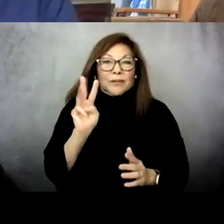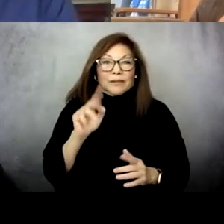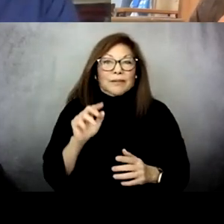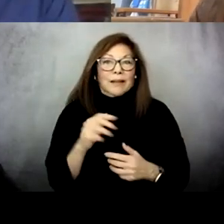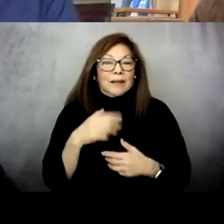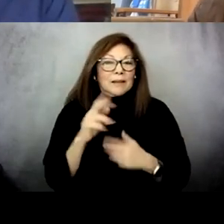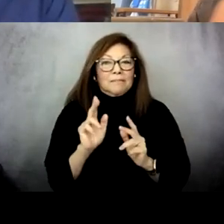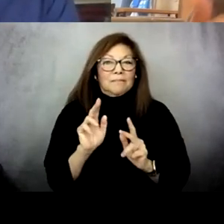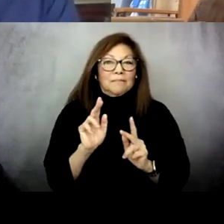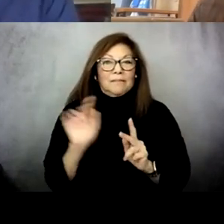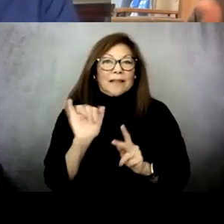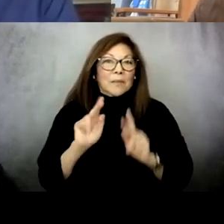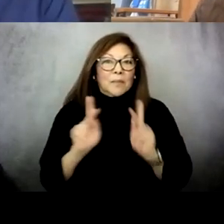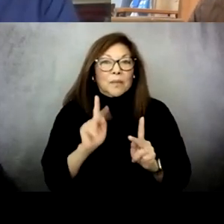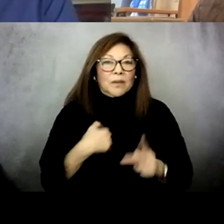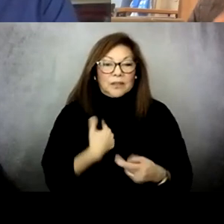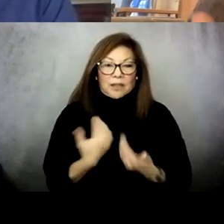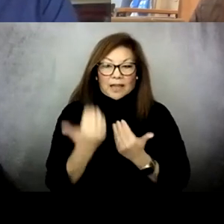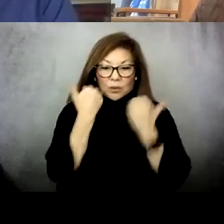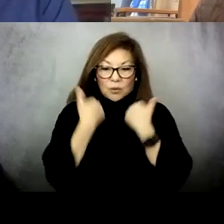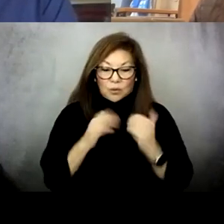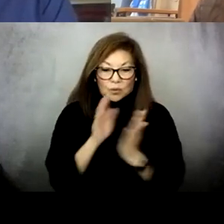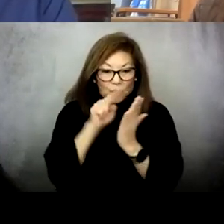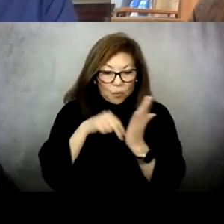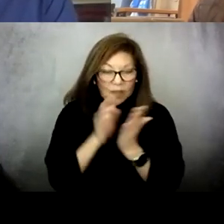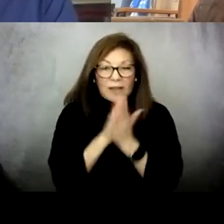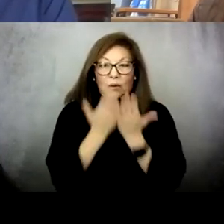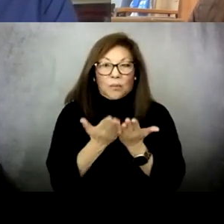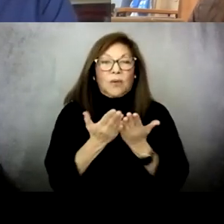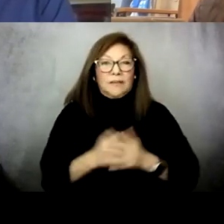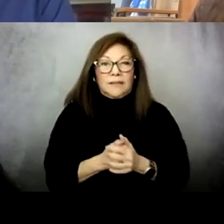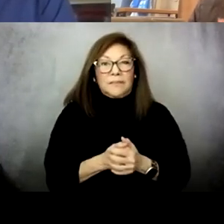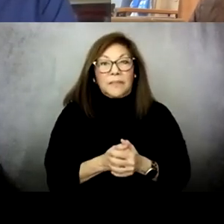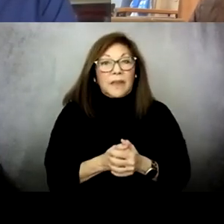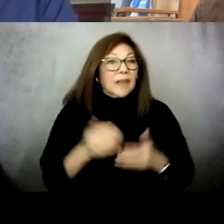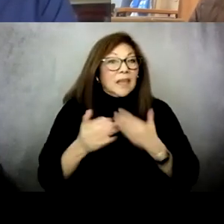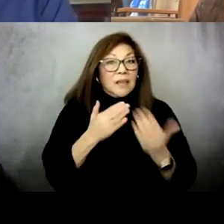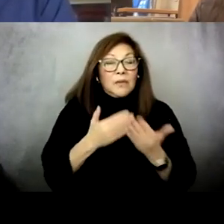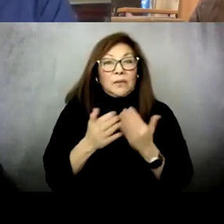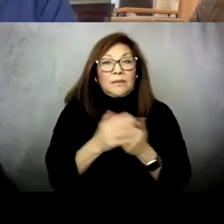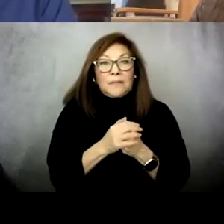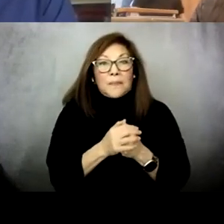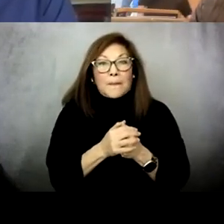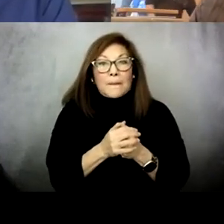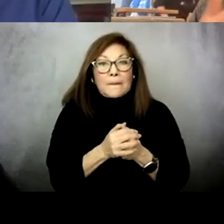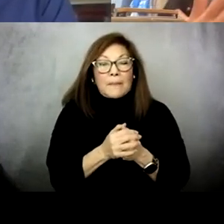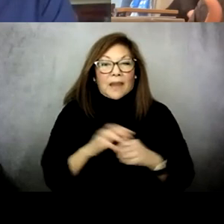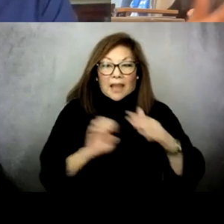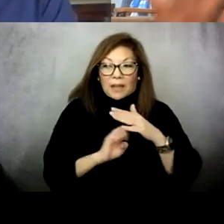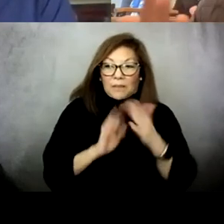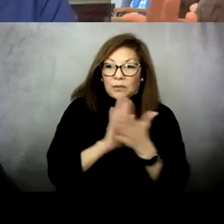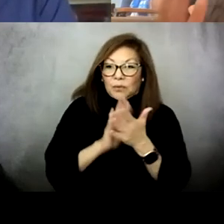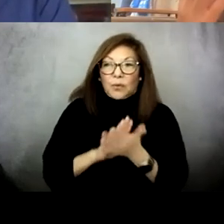until I, like, consumed them and as literature. And it, you know, even going through, you know, elementary school, middle school,